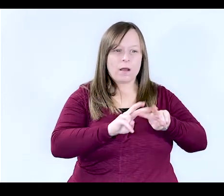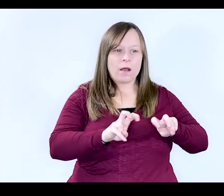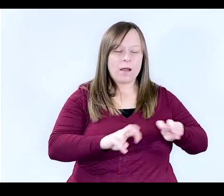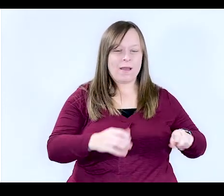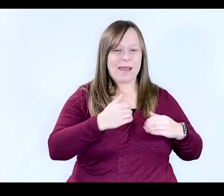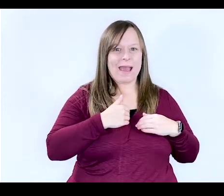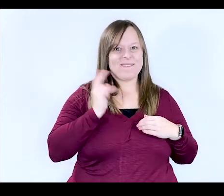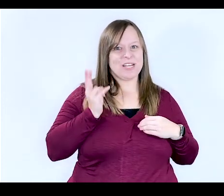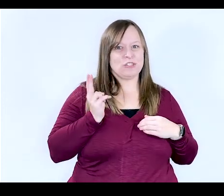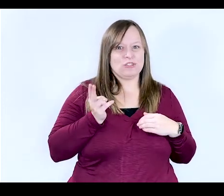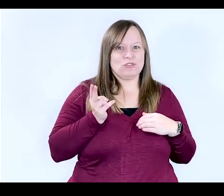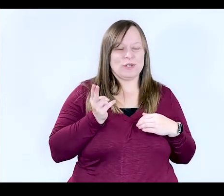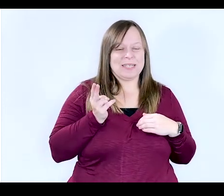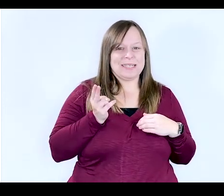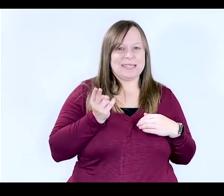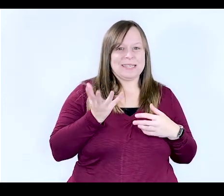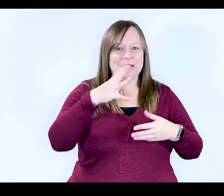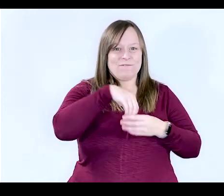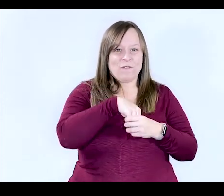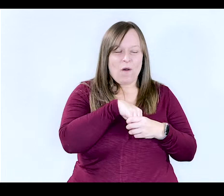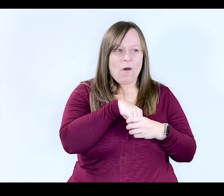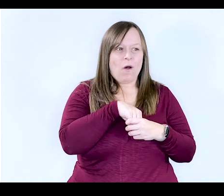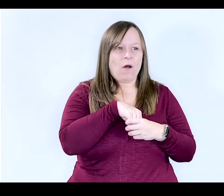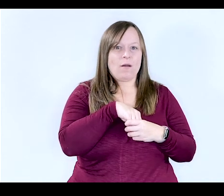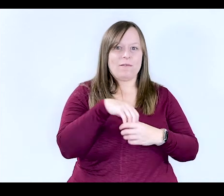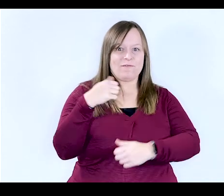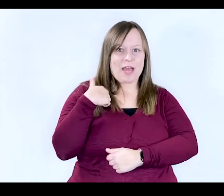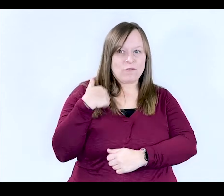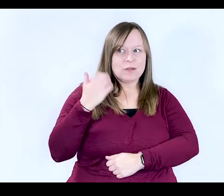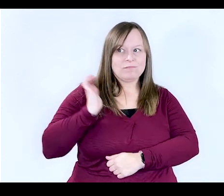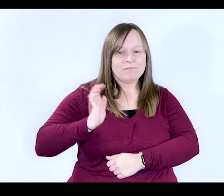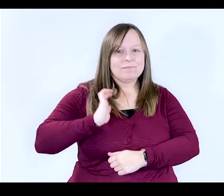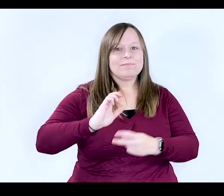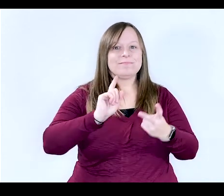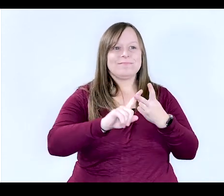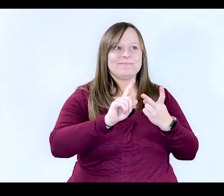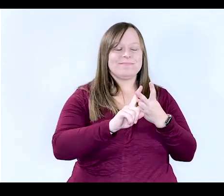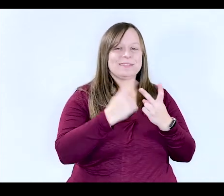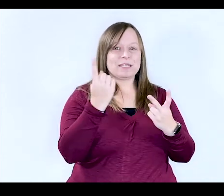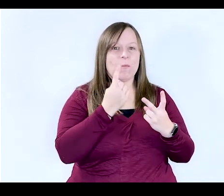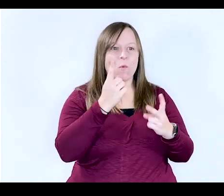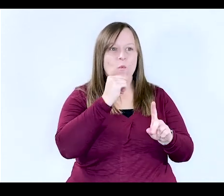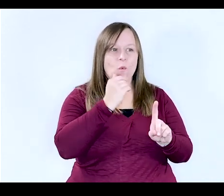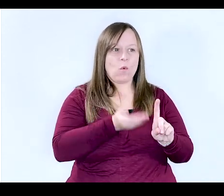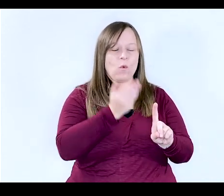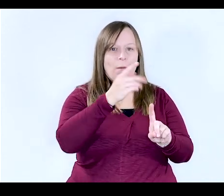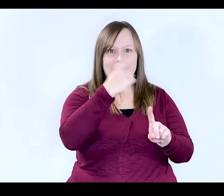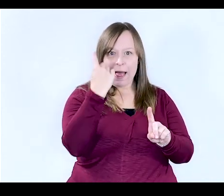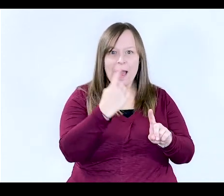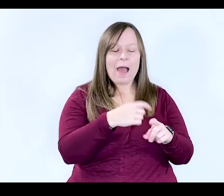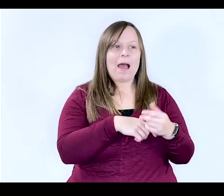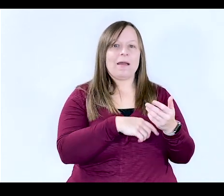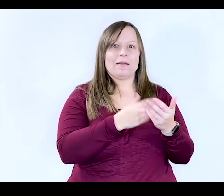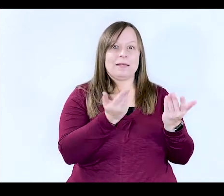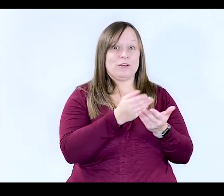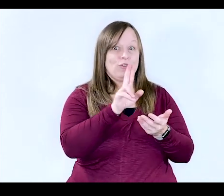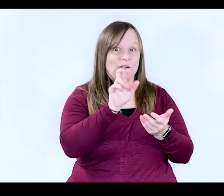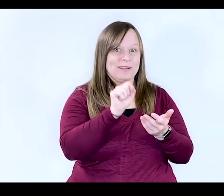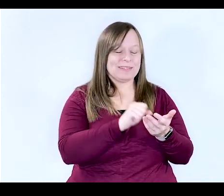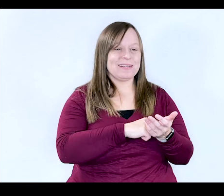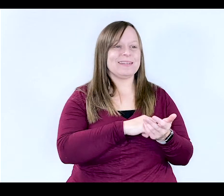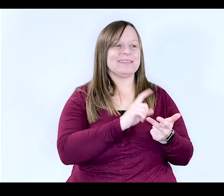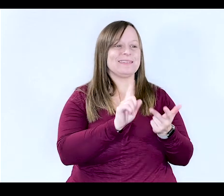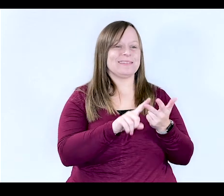have a history that involves being a veteran, being someone who is Black in the